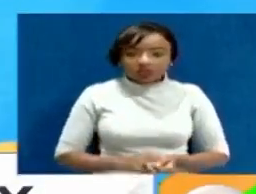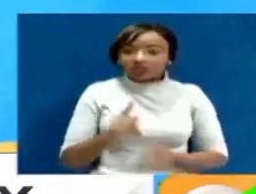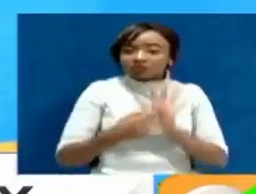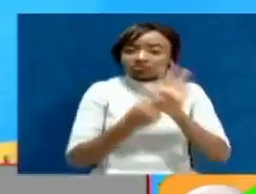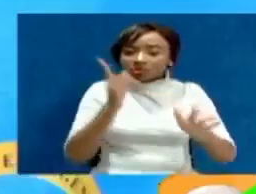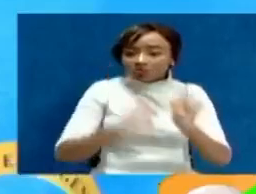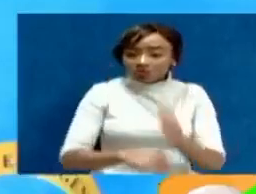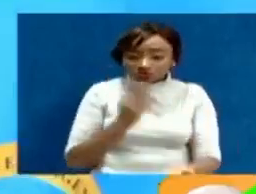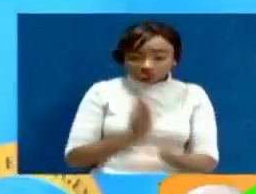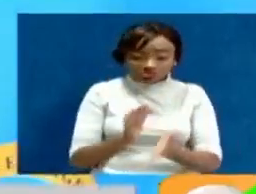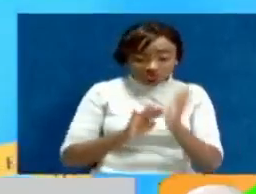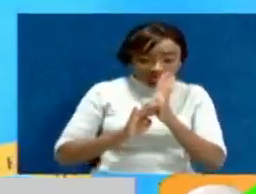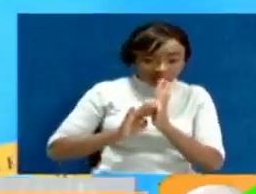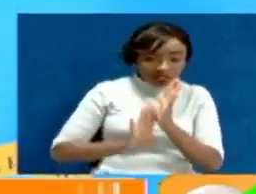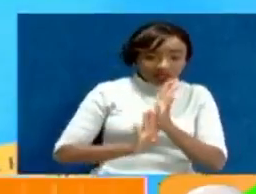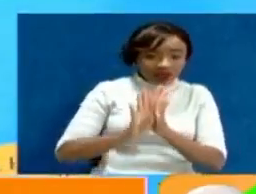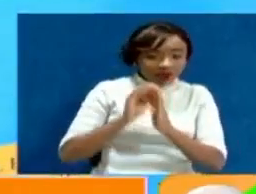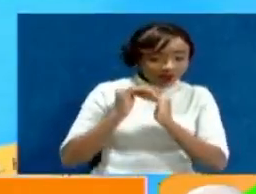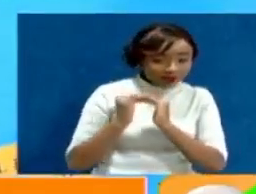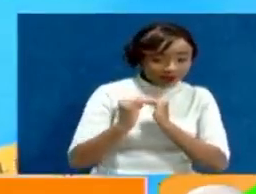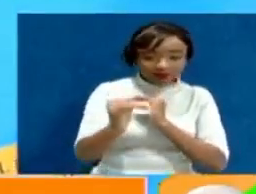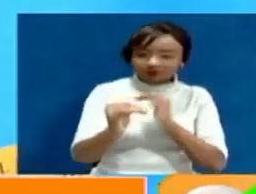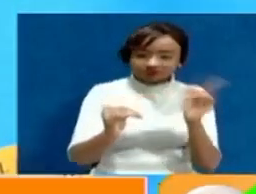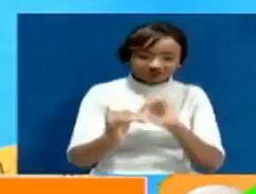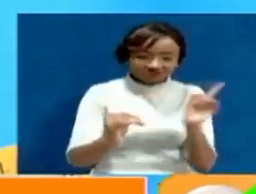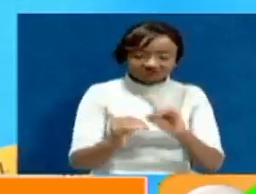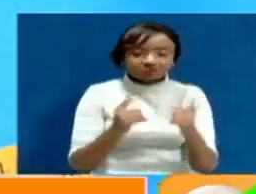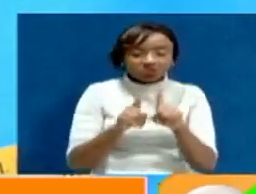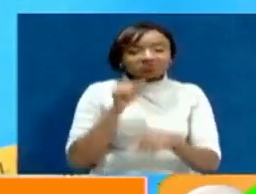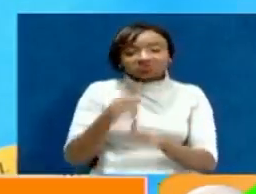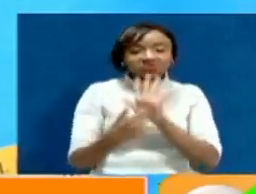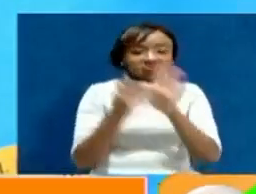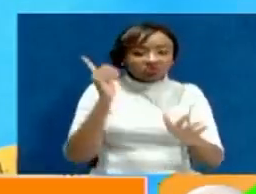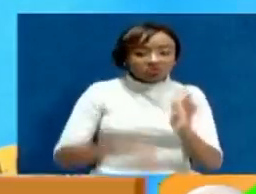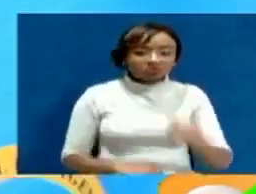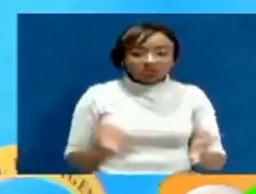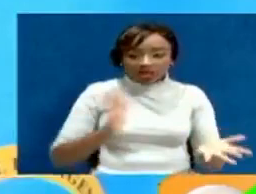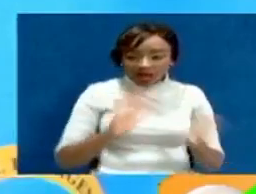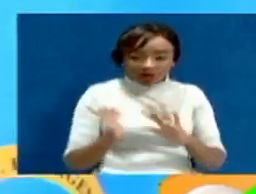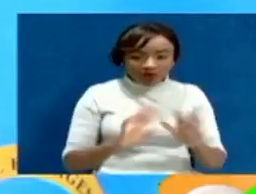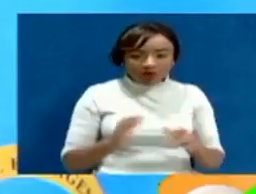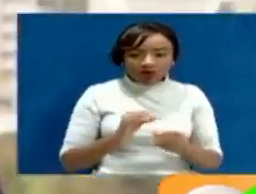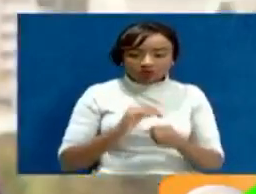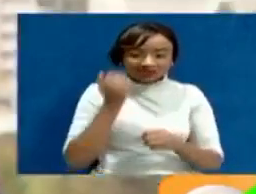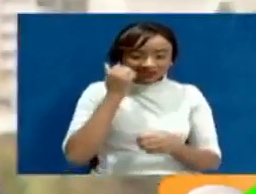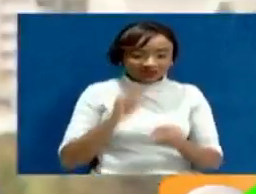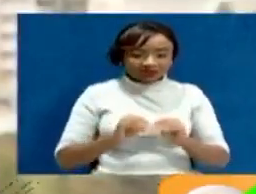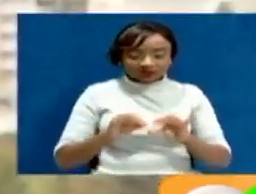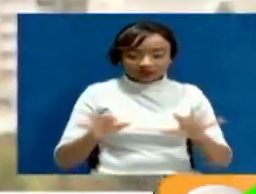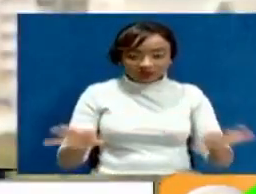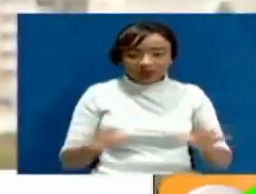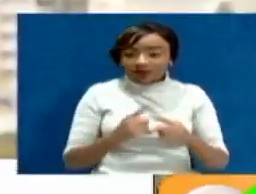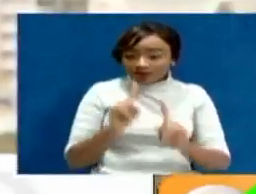that the curve is not flattening. And this increase points to an acceleration in the rate of transmission of the disease.